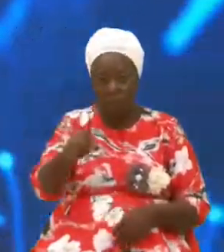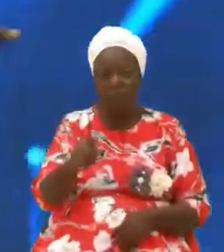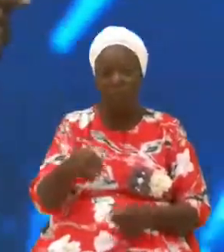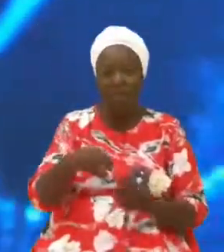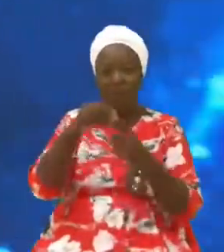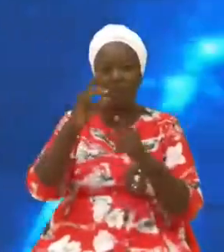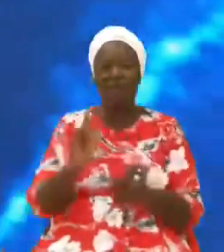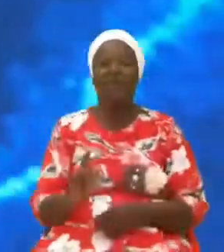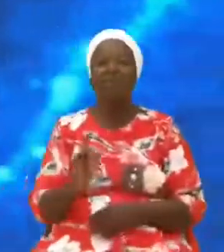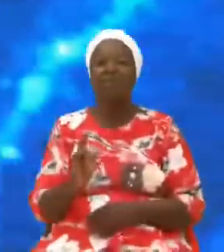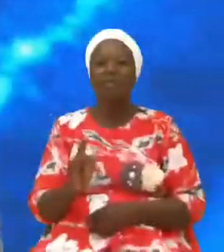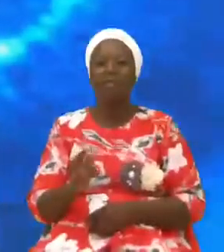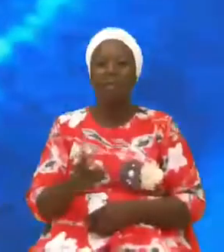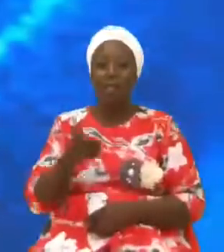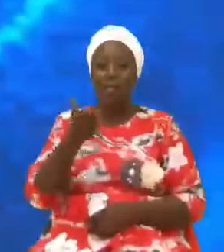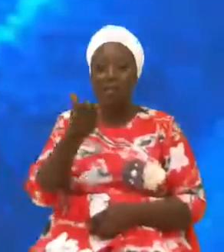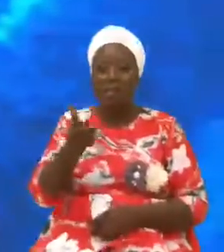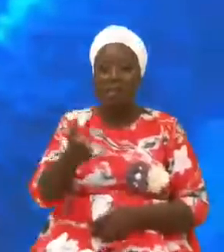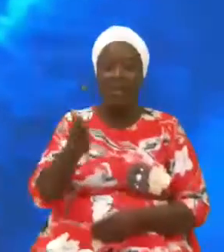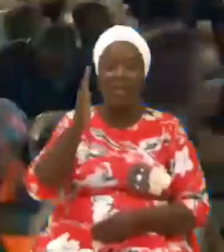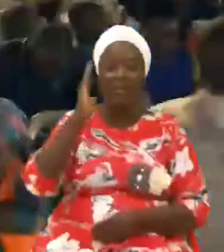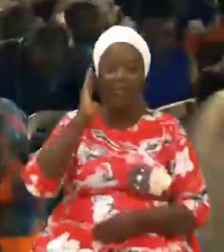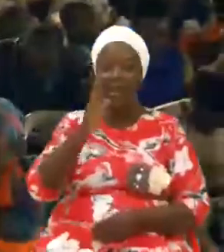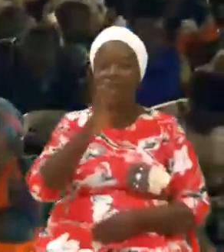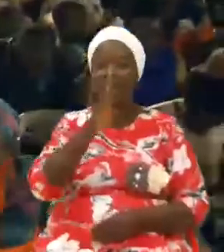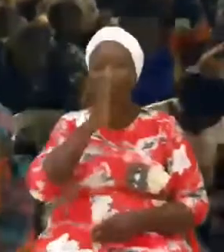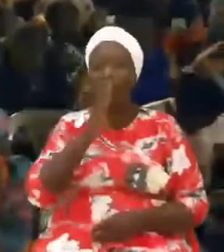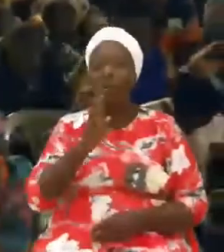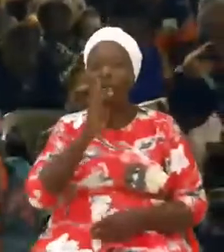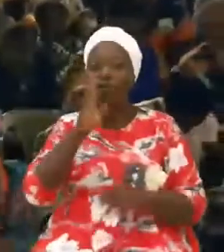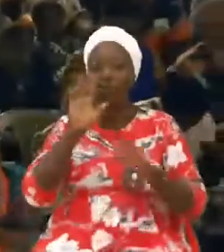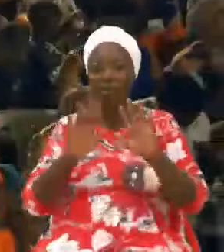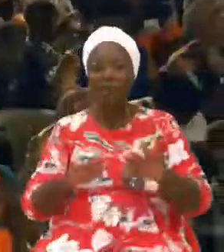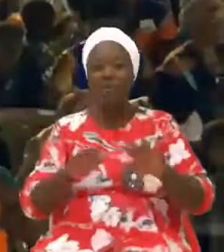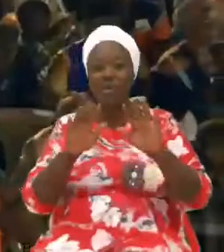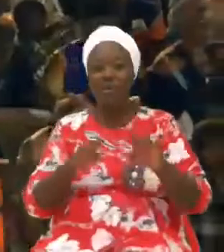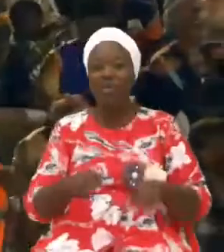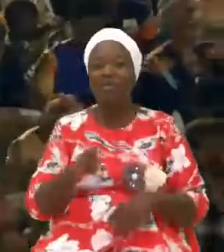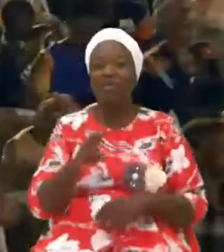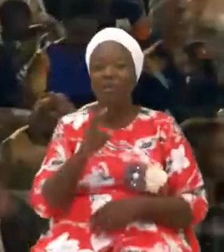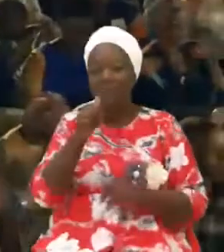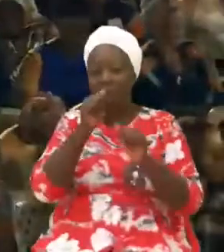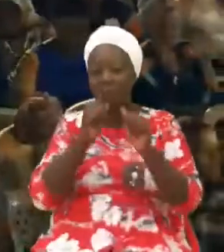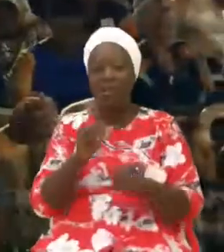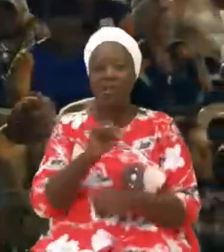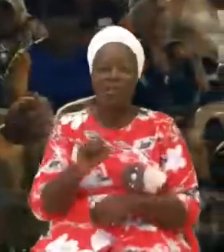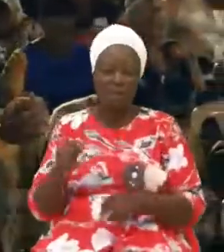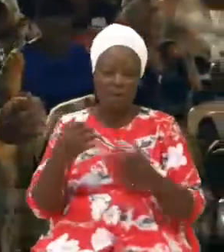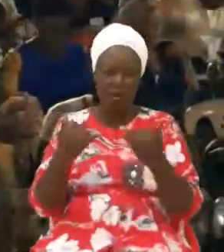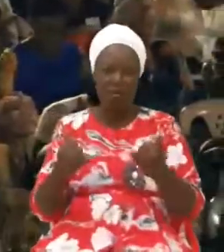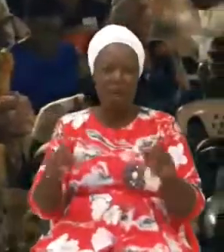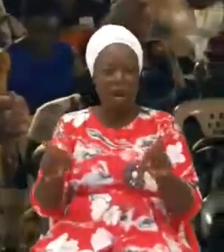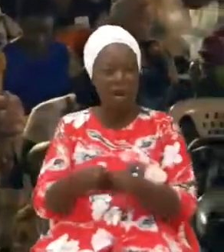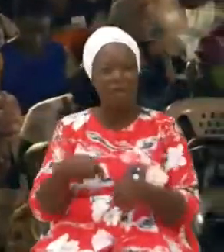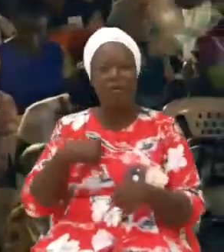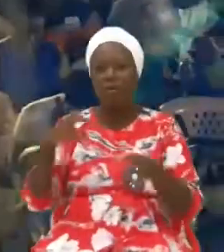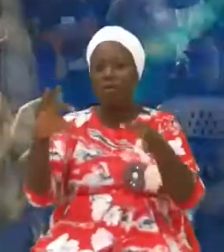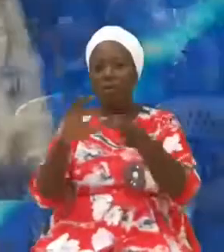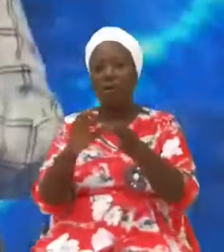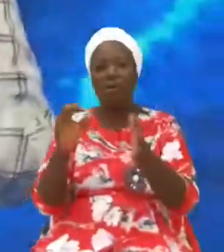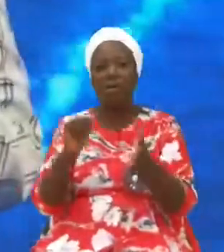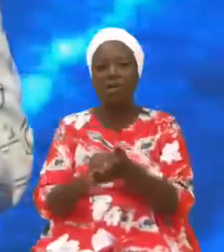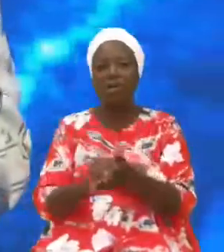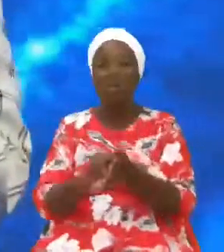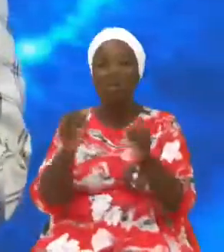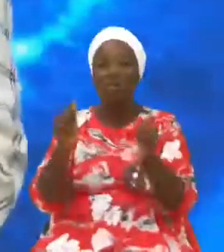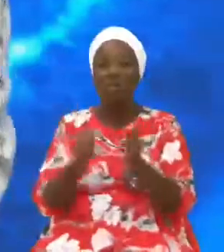it's a promise in particular for you. There shall be showers of blessing.